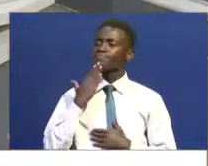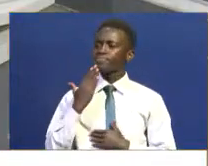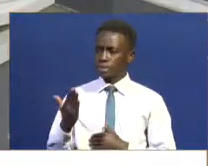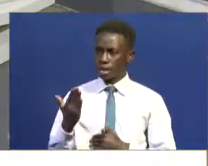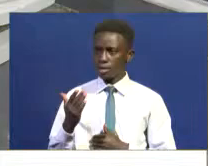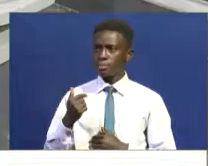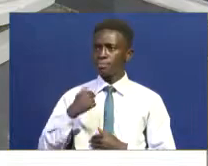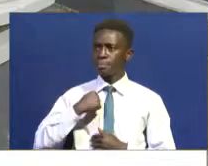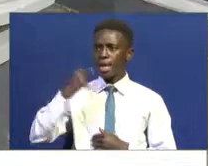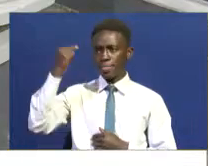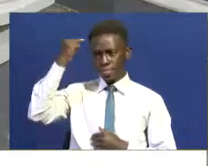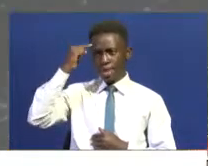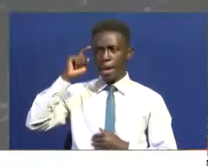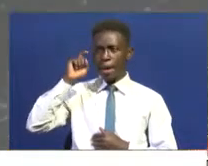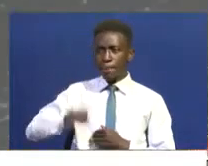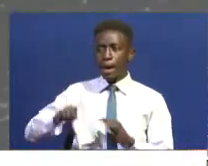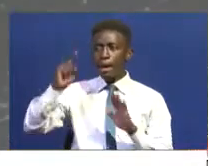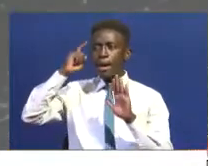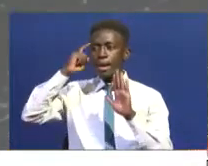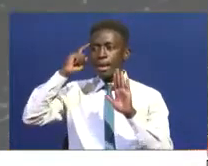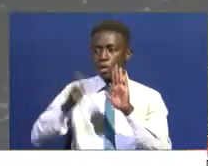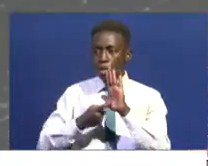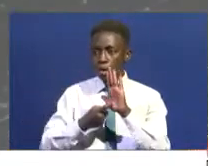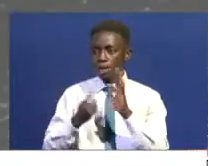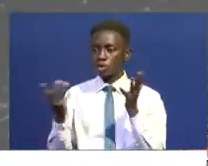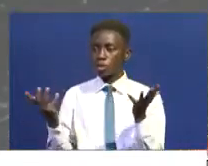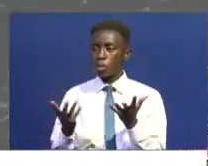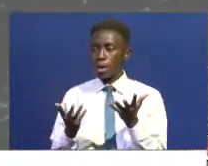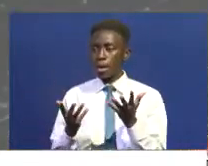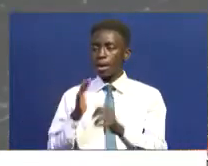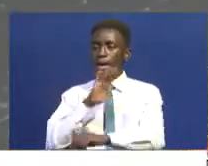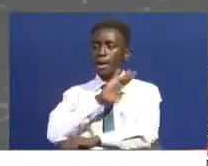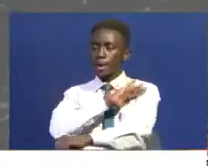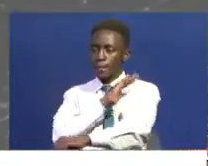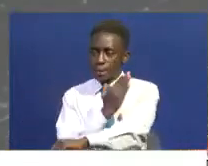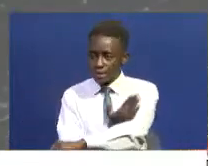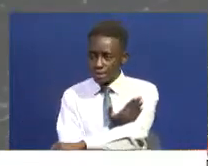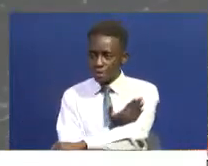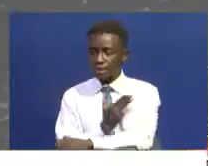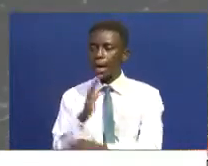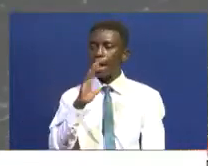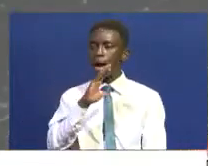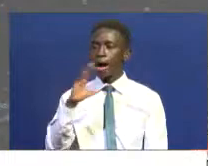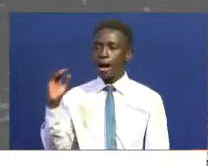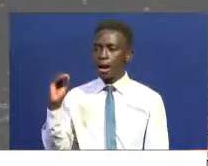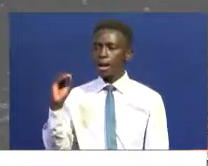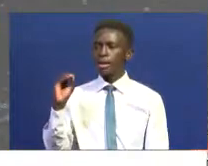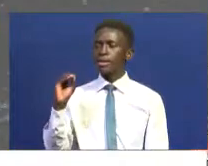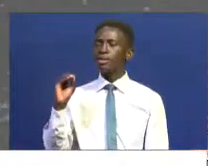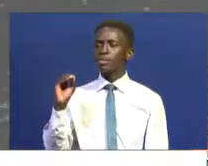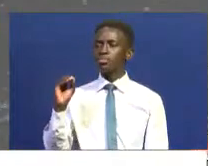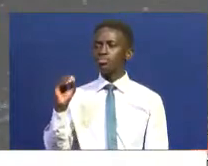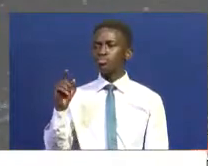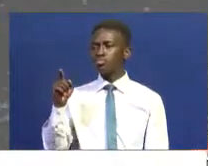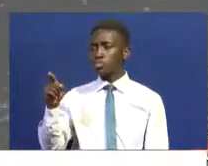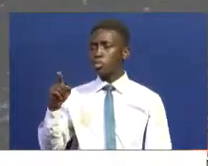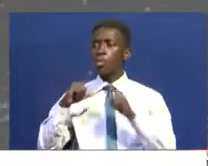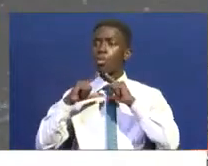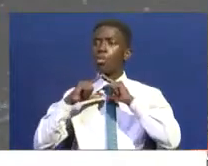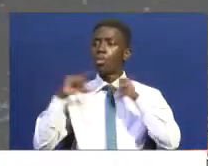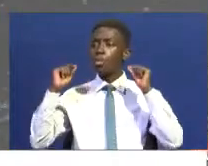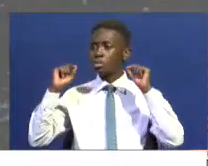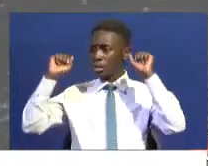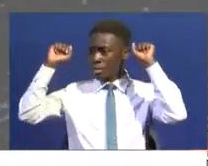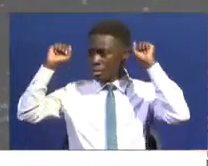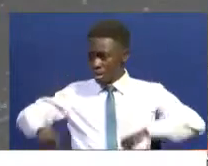the element of capacity and ability to host, as he said. But what is also very